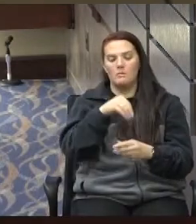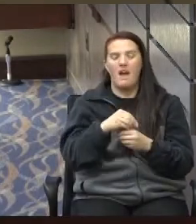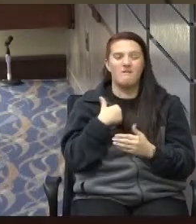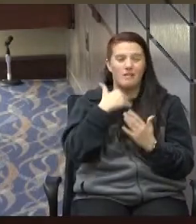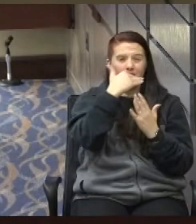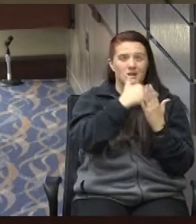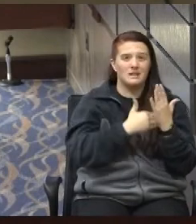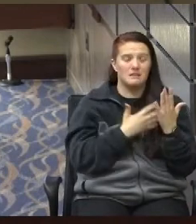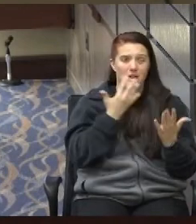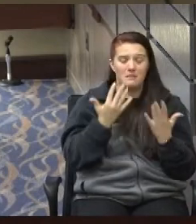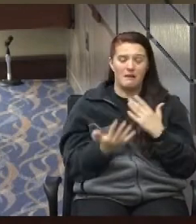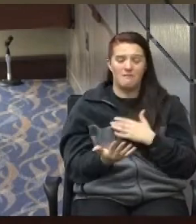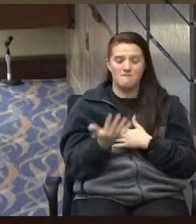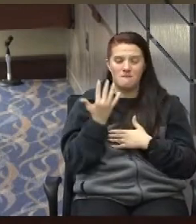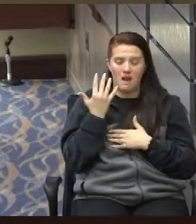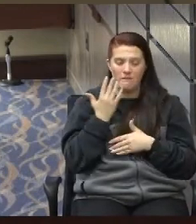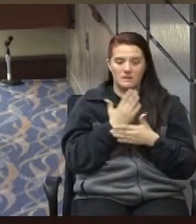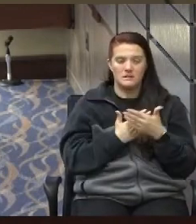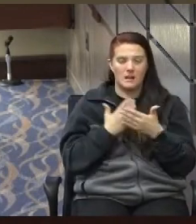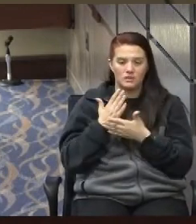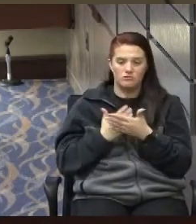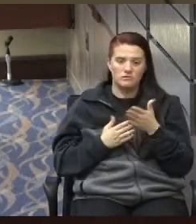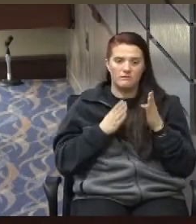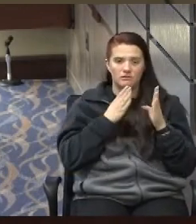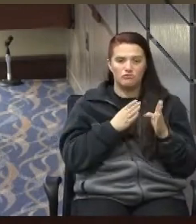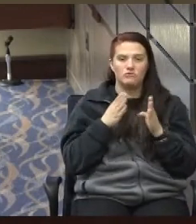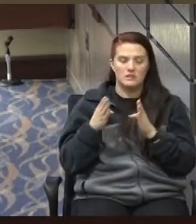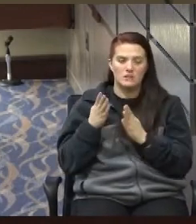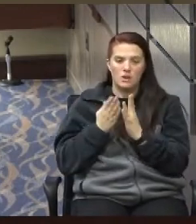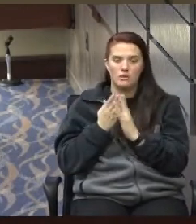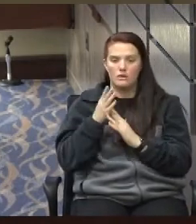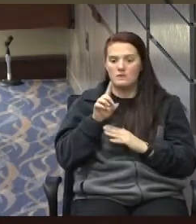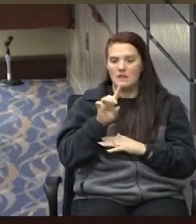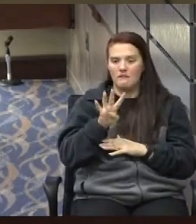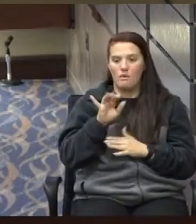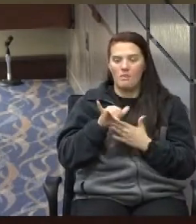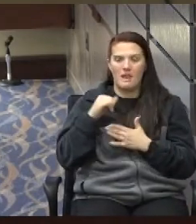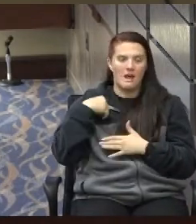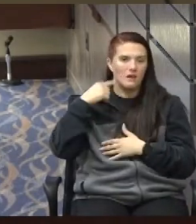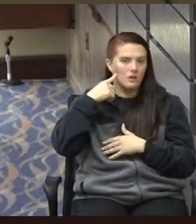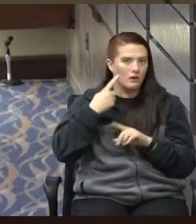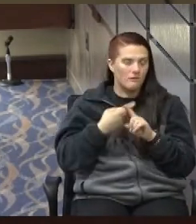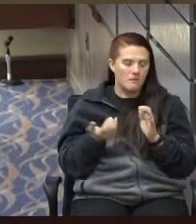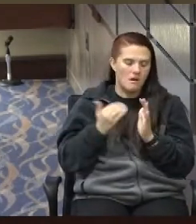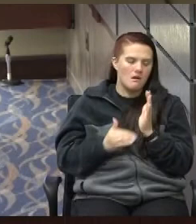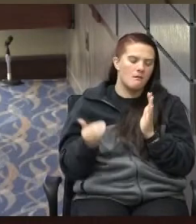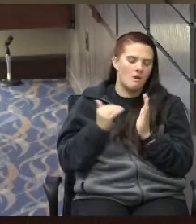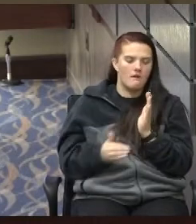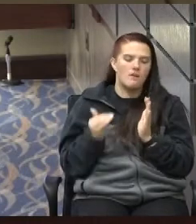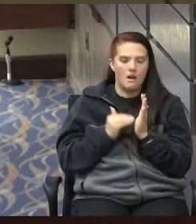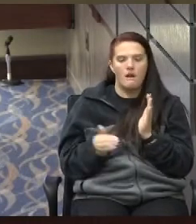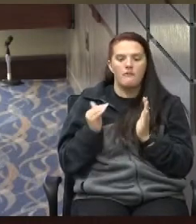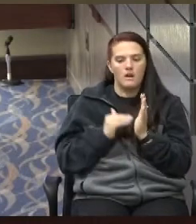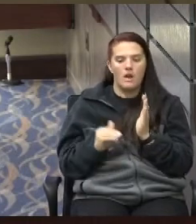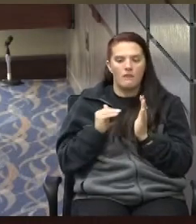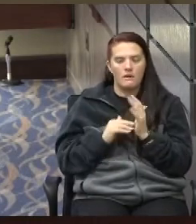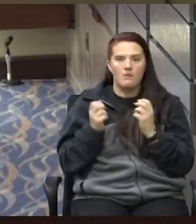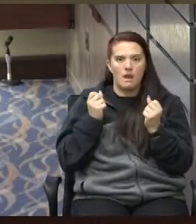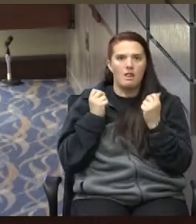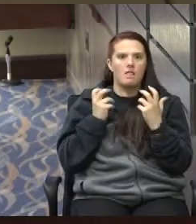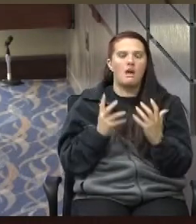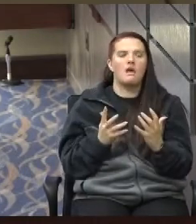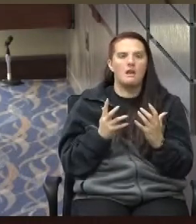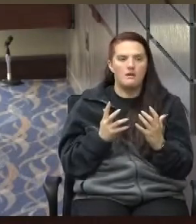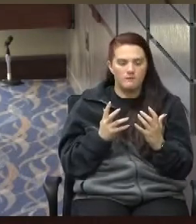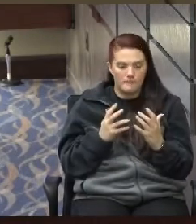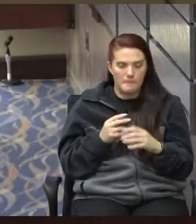probably 5 sections of streets throughout D4 that I hear from over and over and over again. A lot of